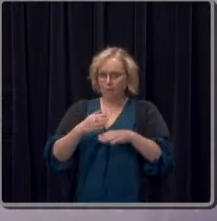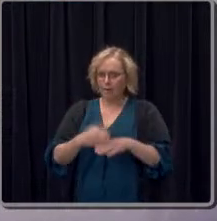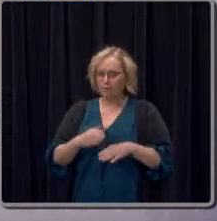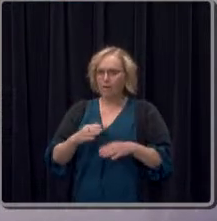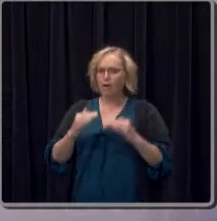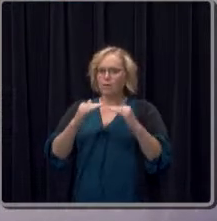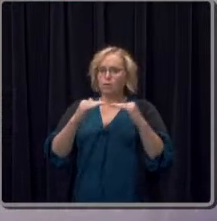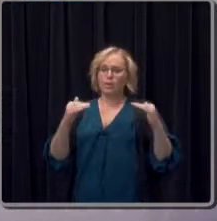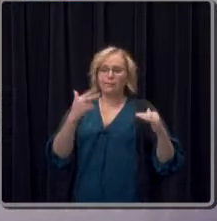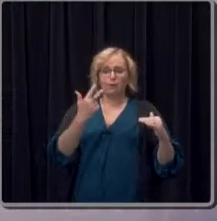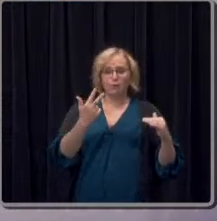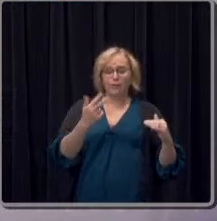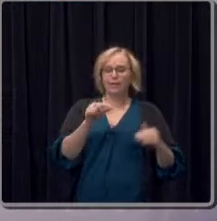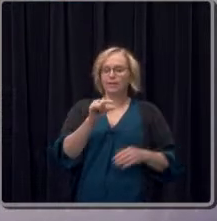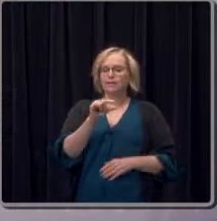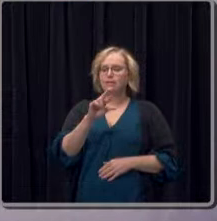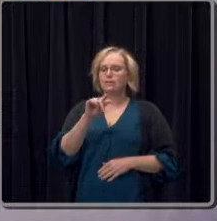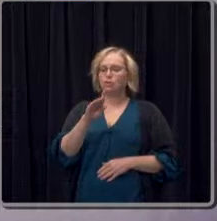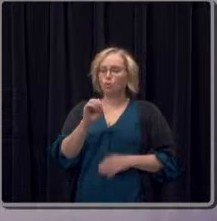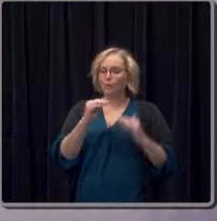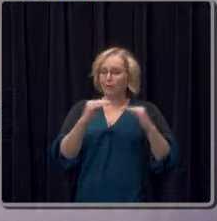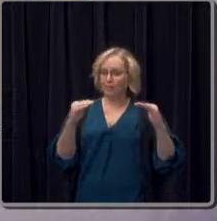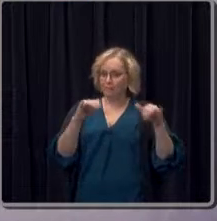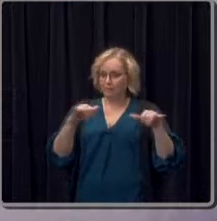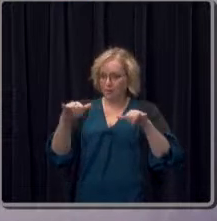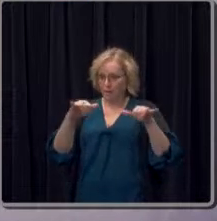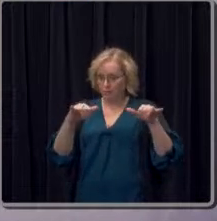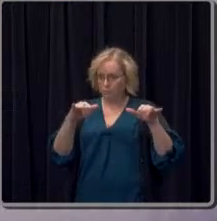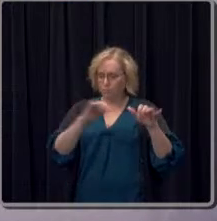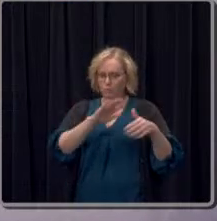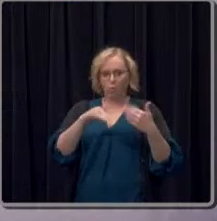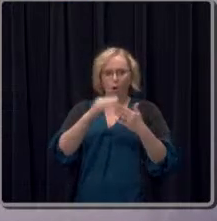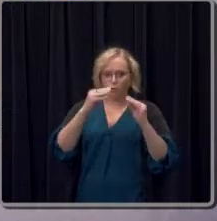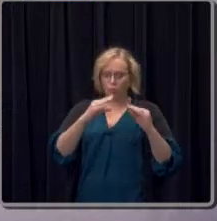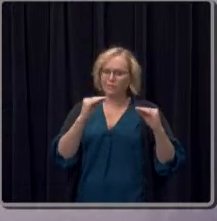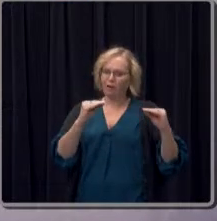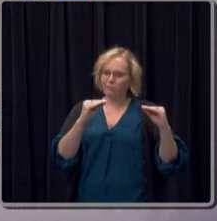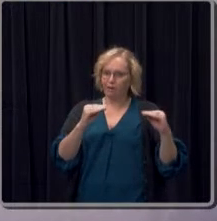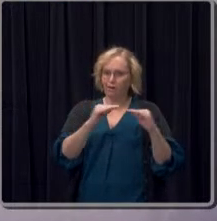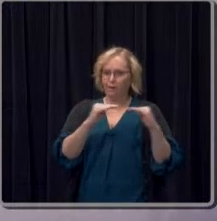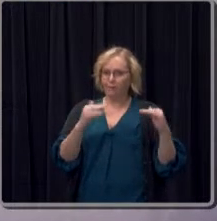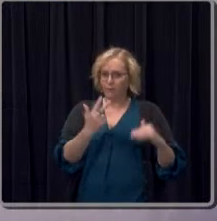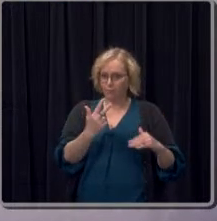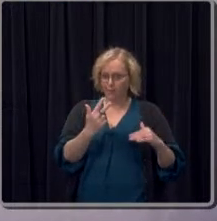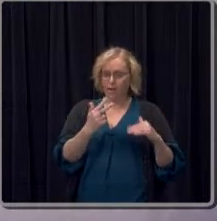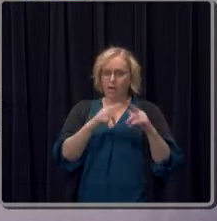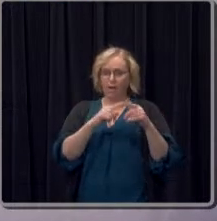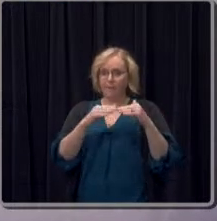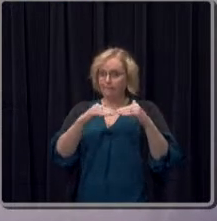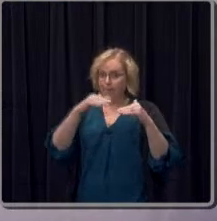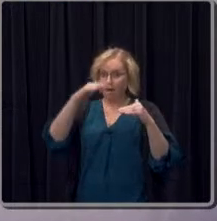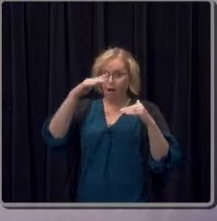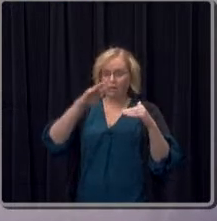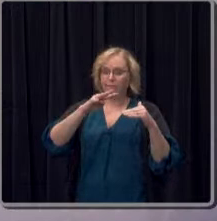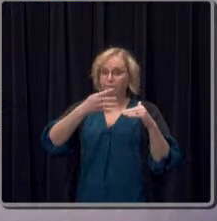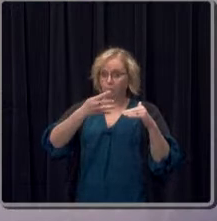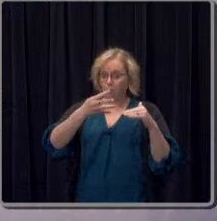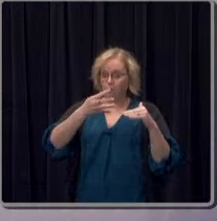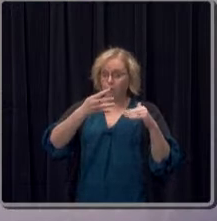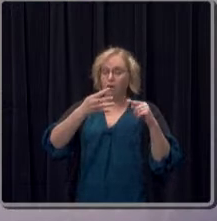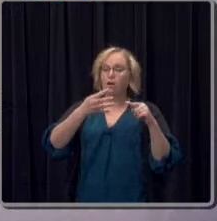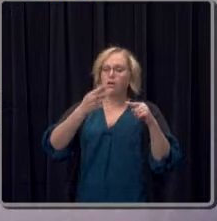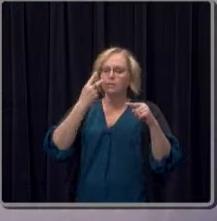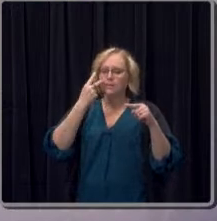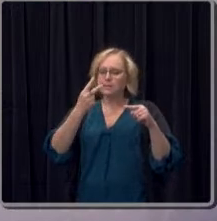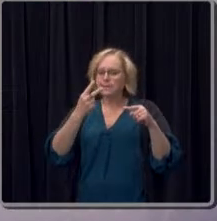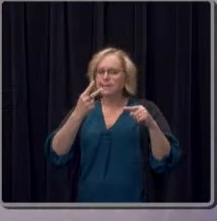level standards. And then that's where like all students are taught at level 3. And then beyond level 3 is level 4, where we're able to see